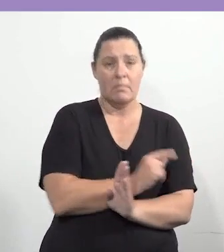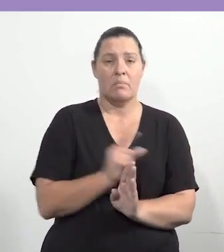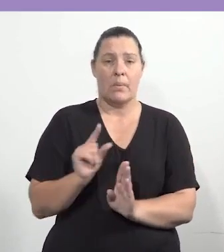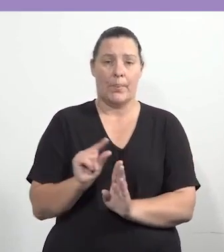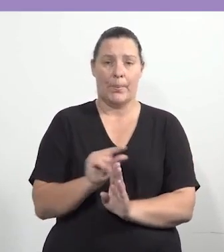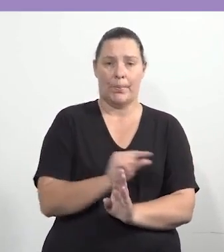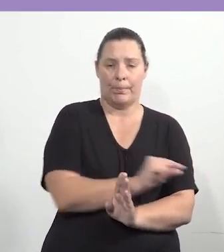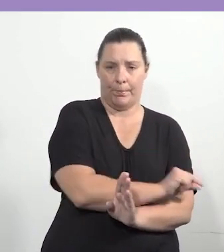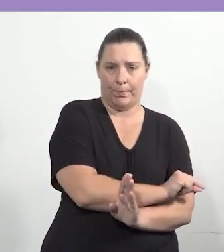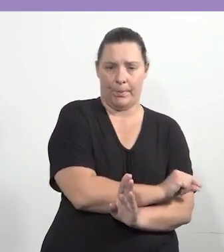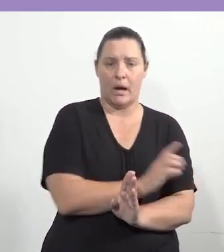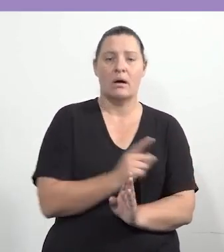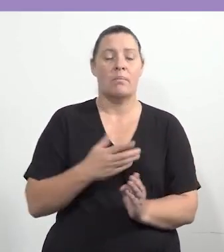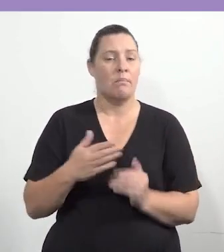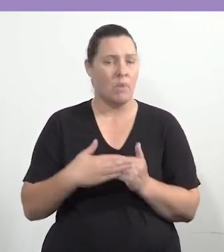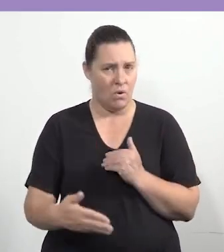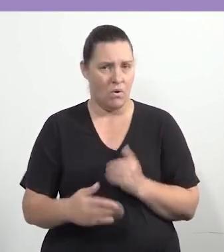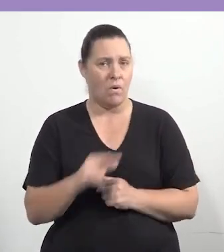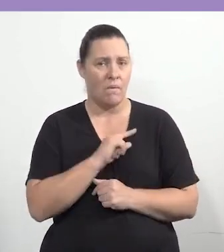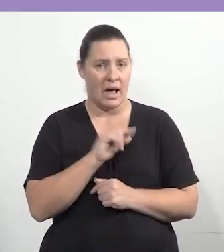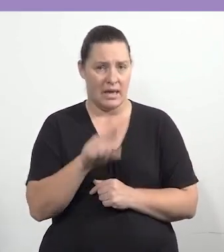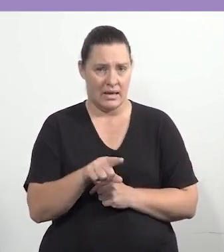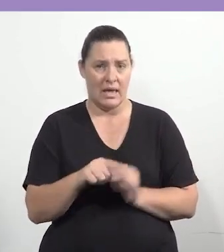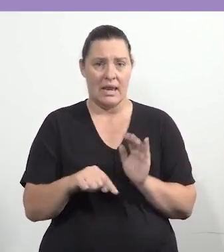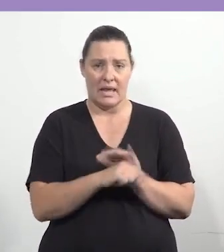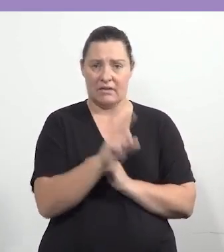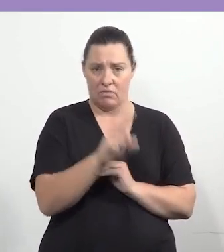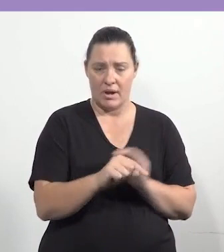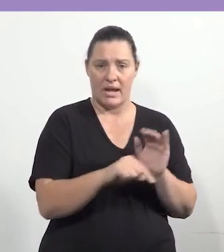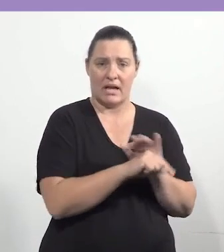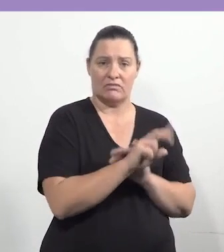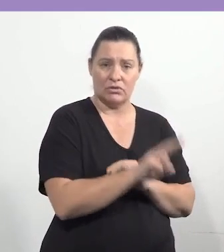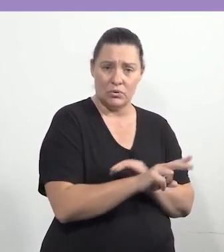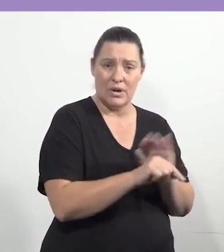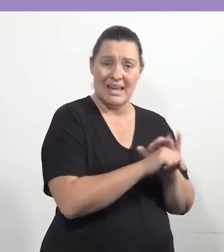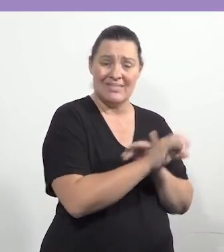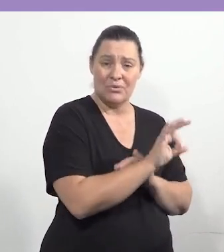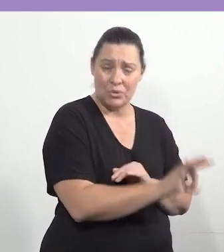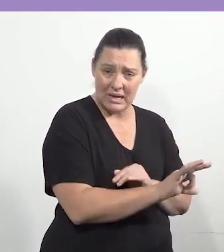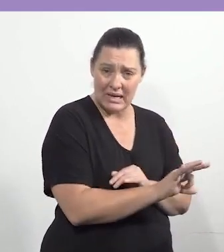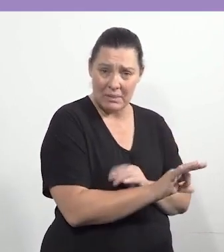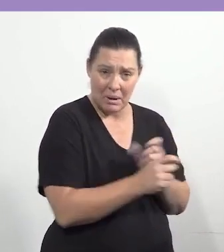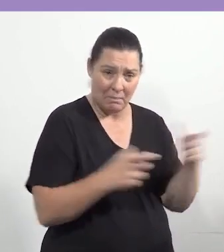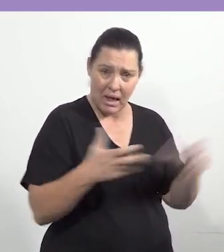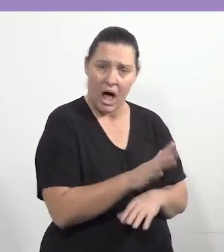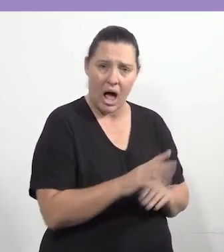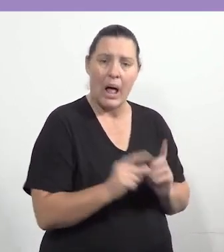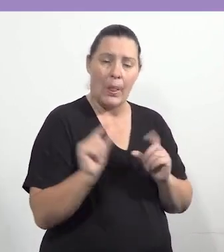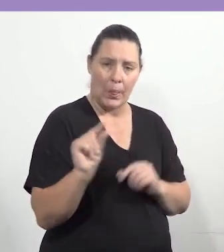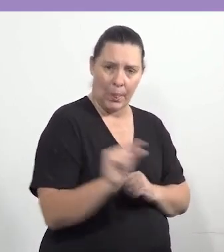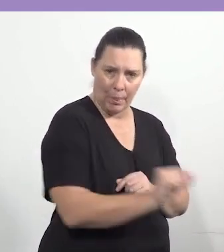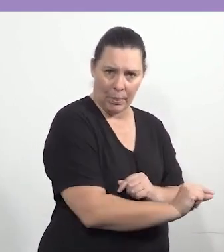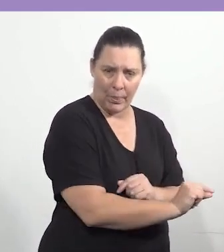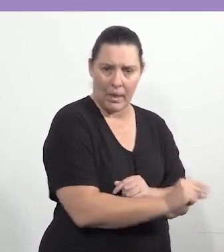numbers are becoming smaller. Yes, that means that -1, -2, -3, we are becoming